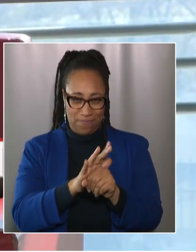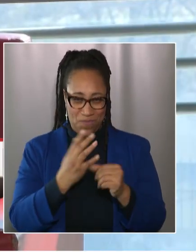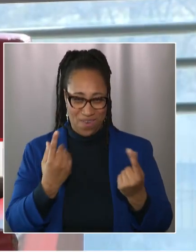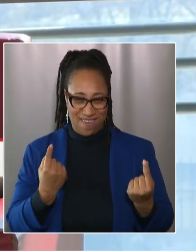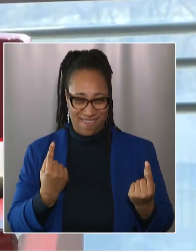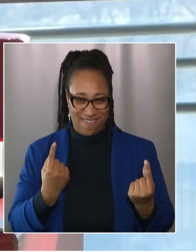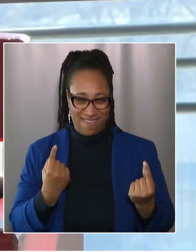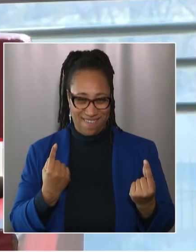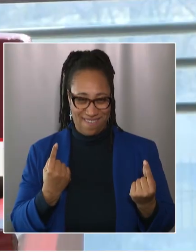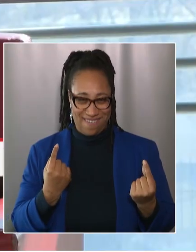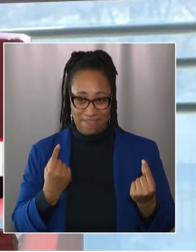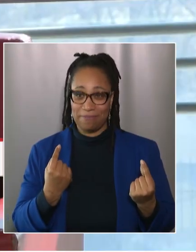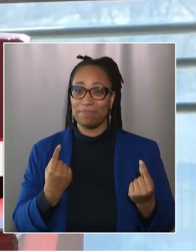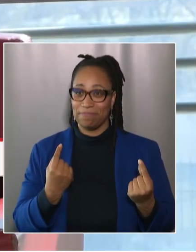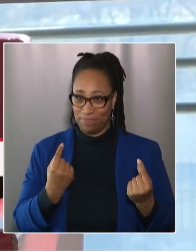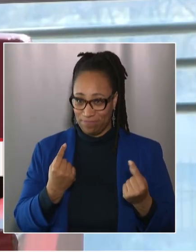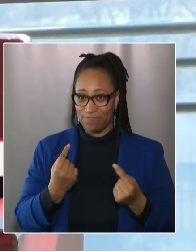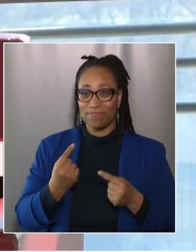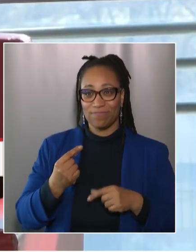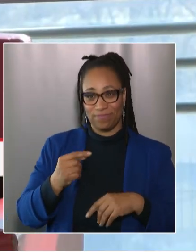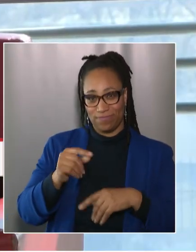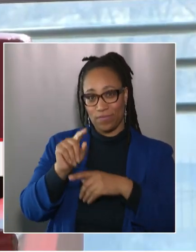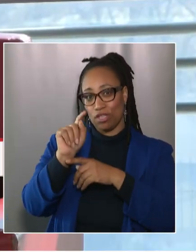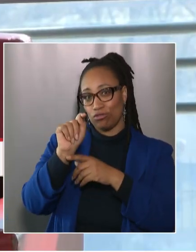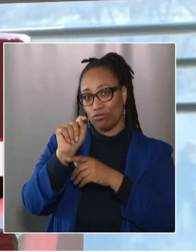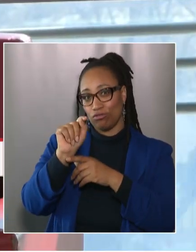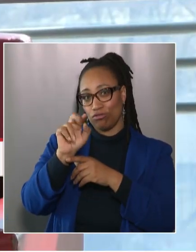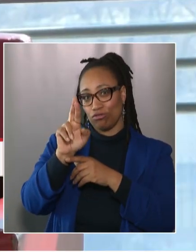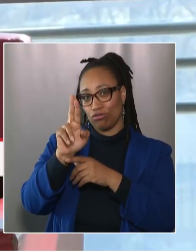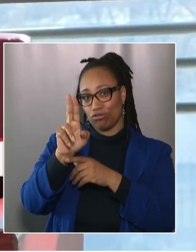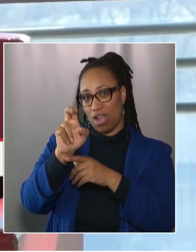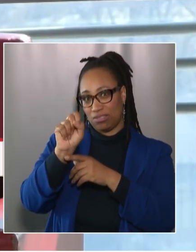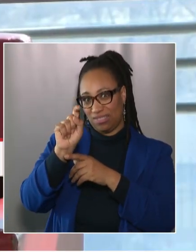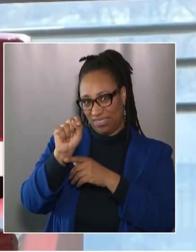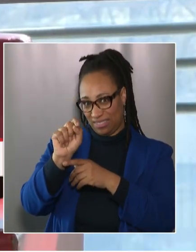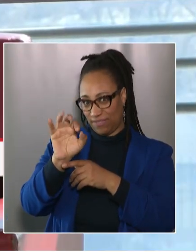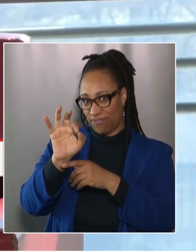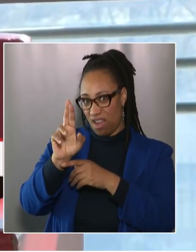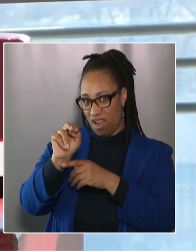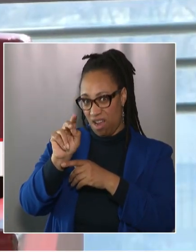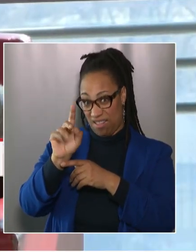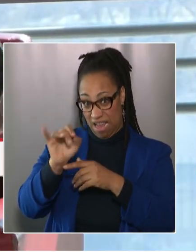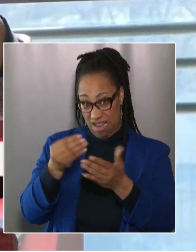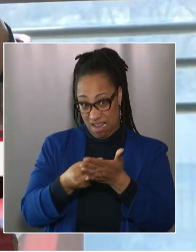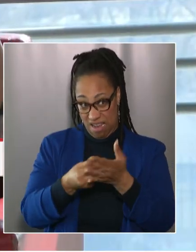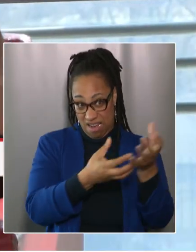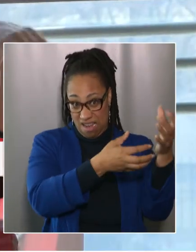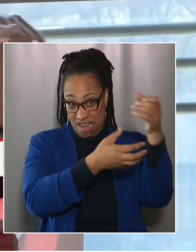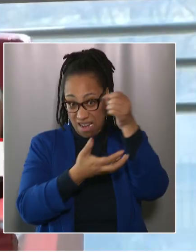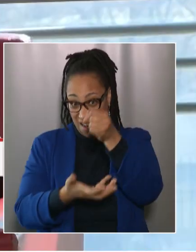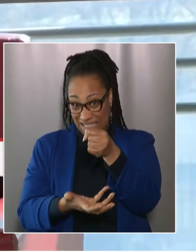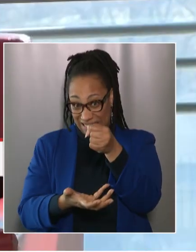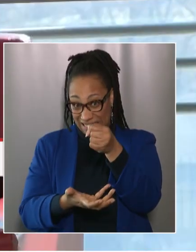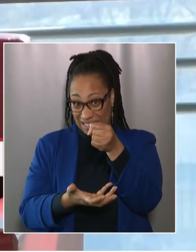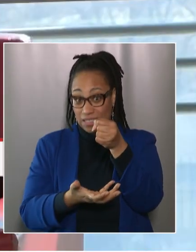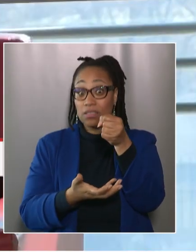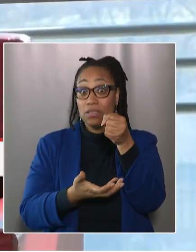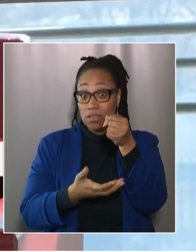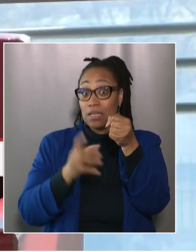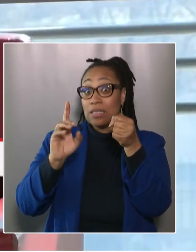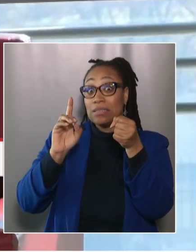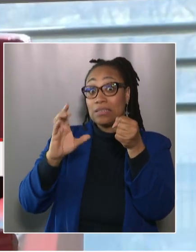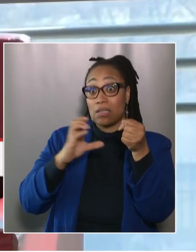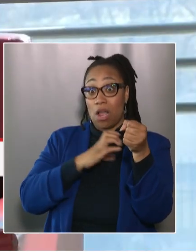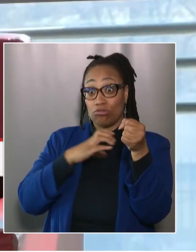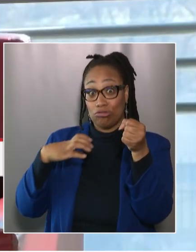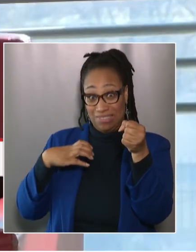Fund more predictable. And I watched for many years on the council the amount of money go up and down depending on